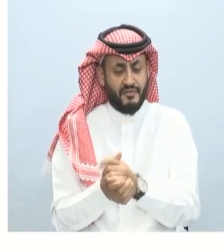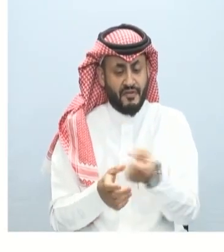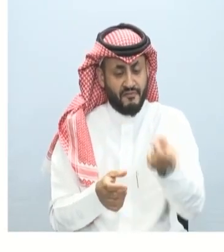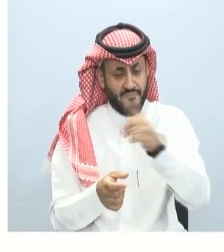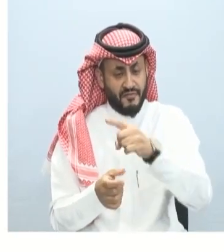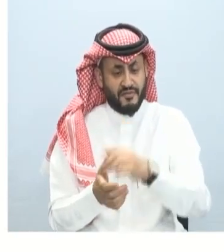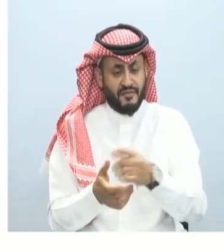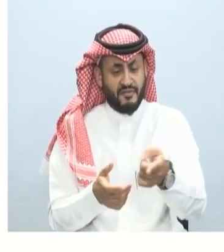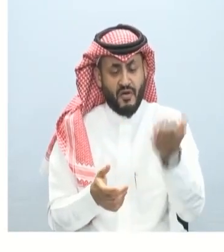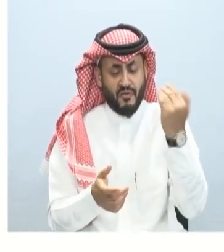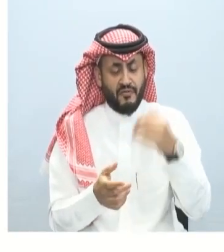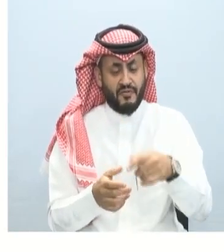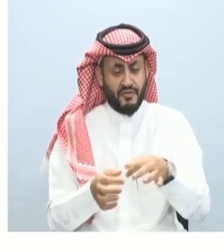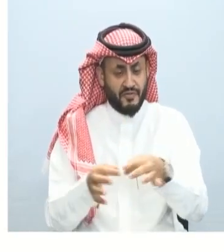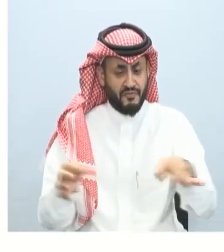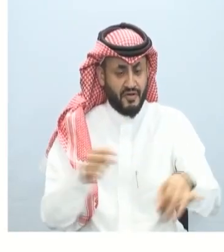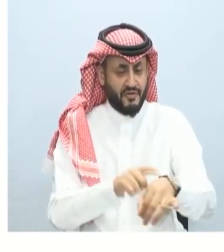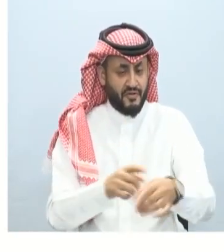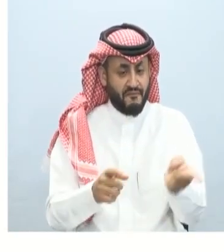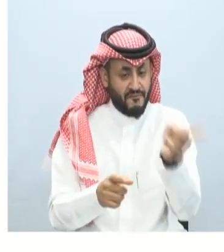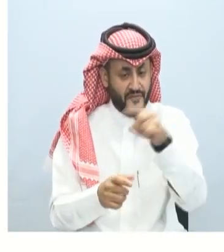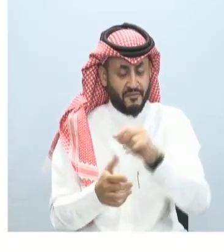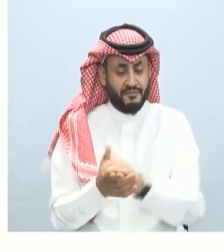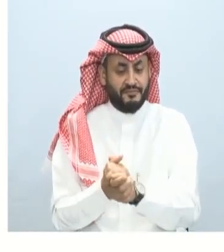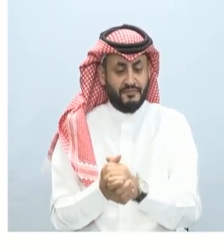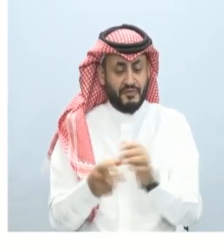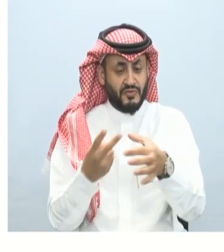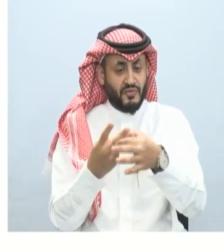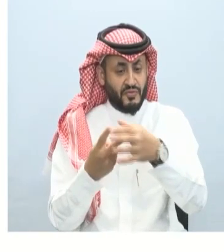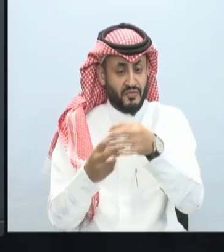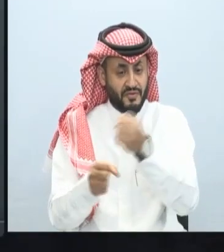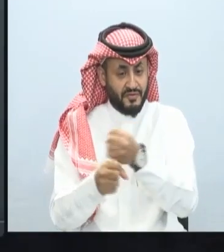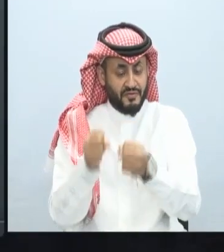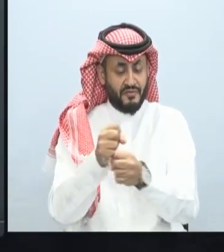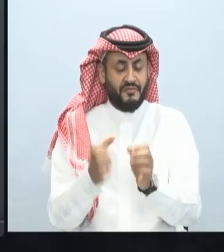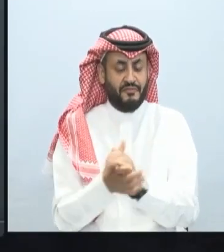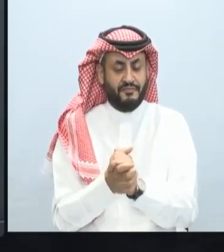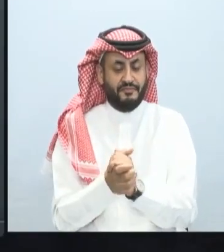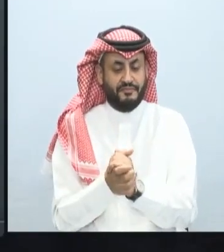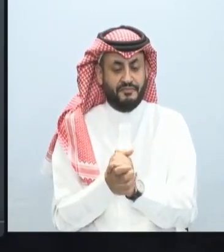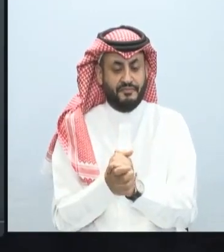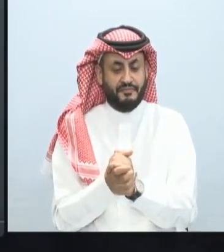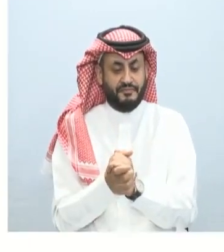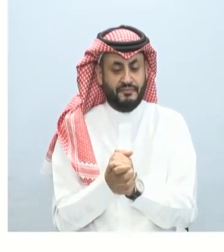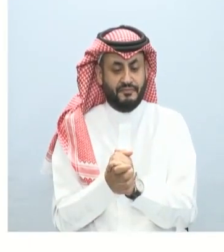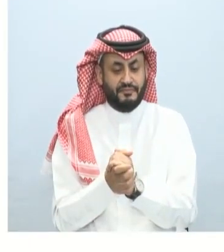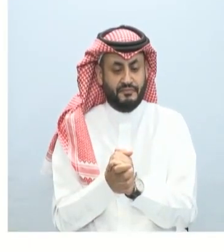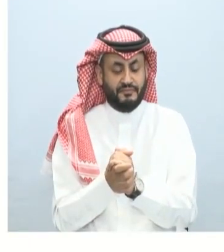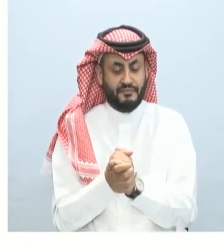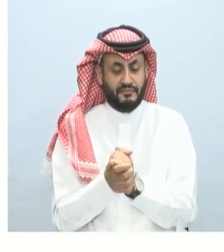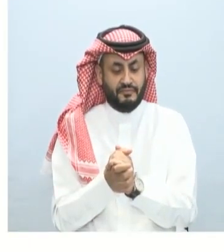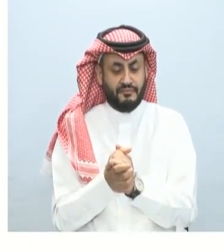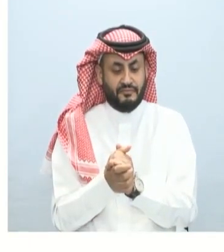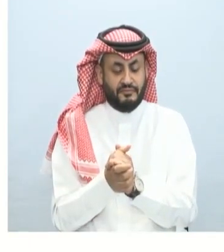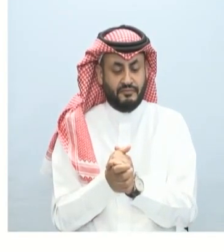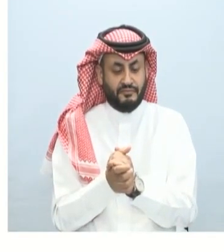the future tense that we studied in Unit 3 as well. So we have here the future perfect tense, as you can see, the future perfect simple.